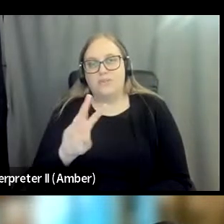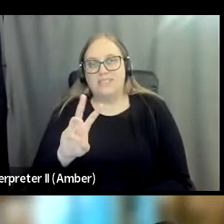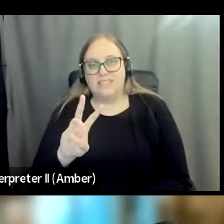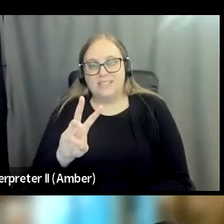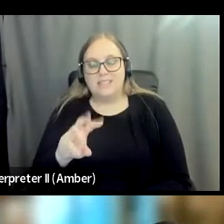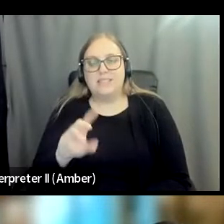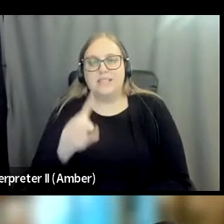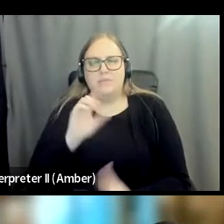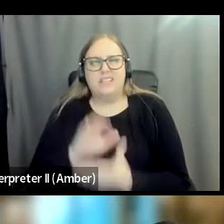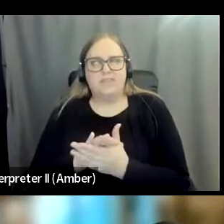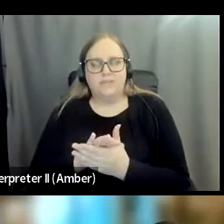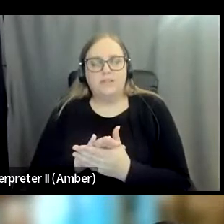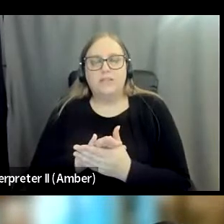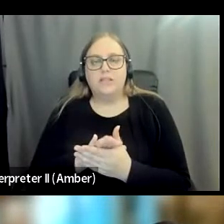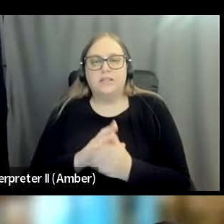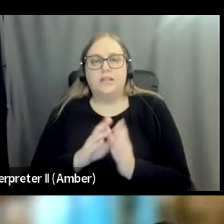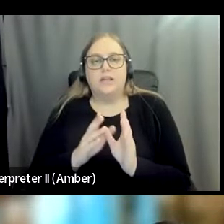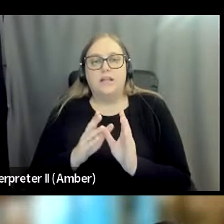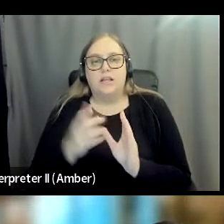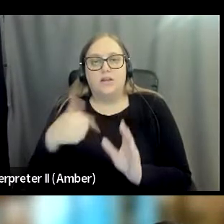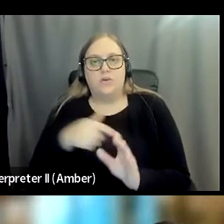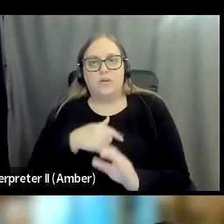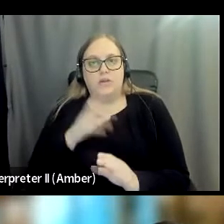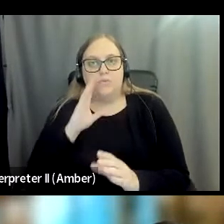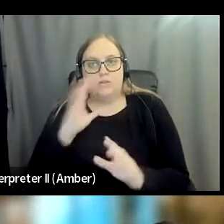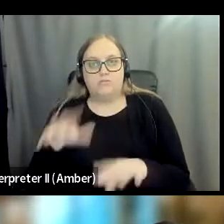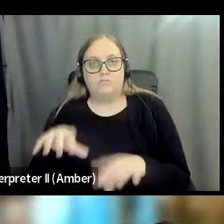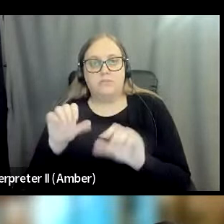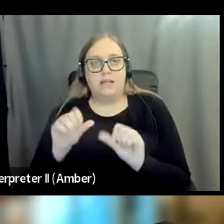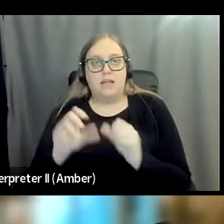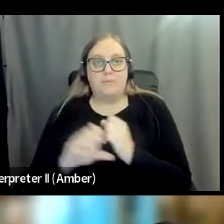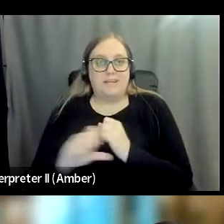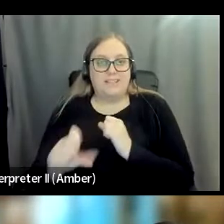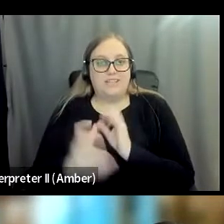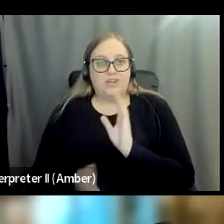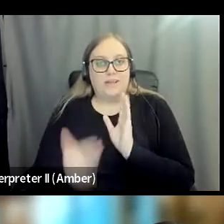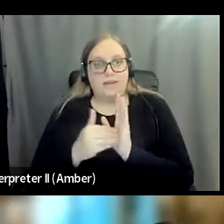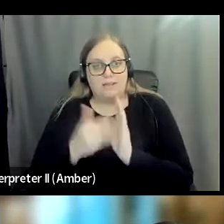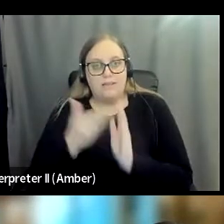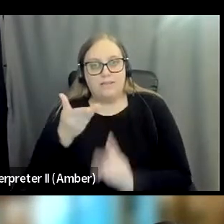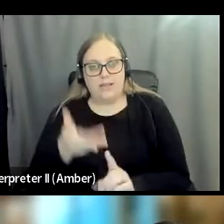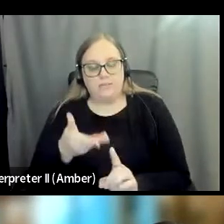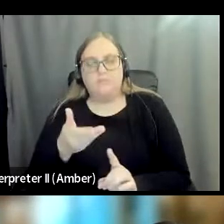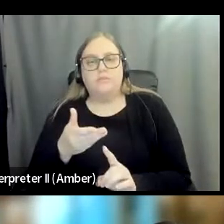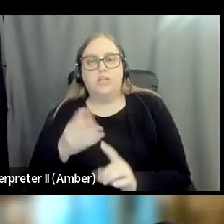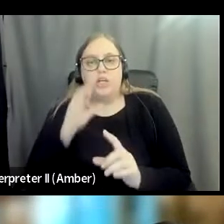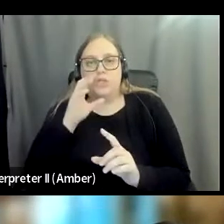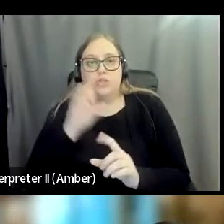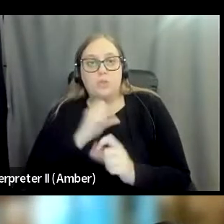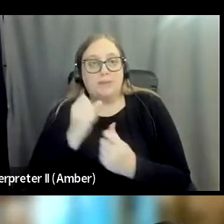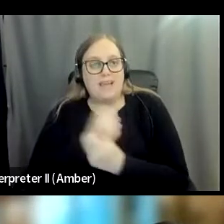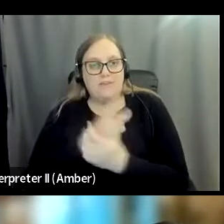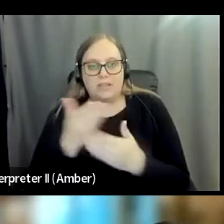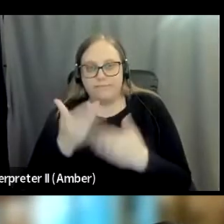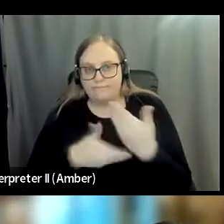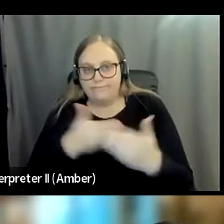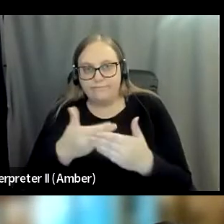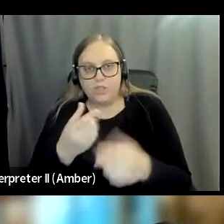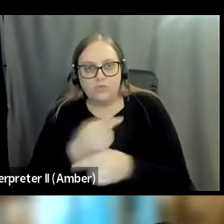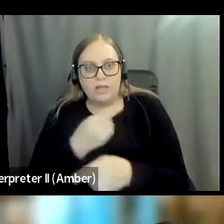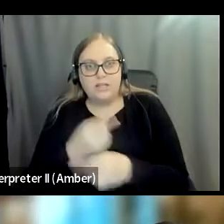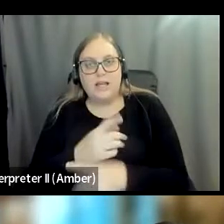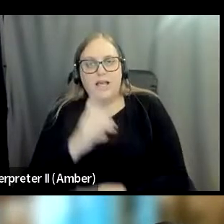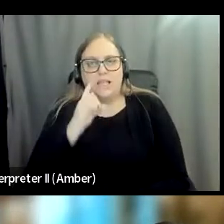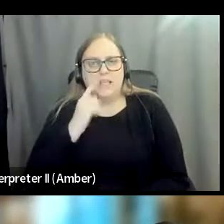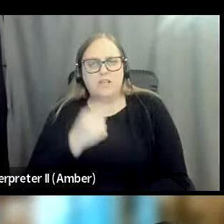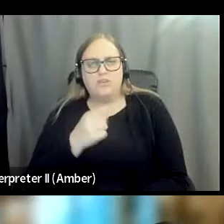February 6th. And we will take up an extension then, assuming that everything is going right. I think you,